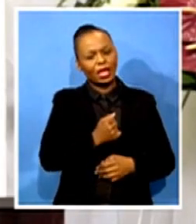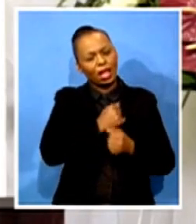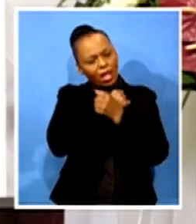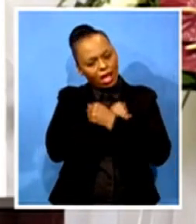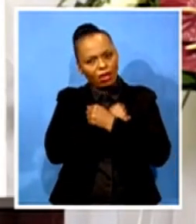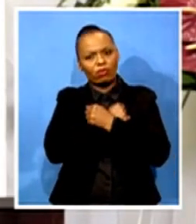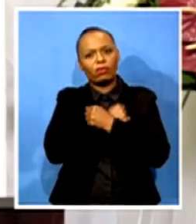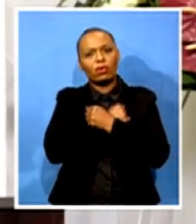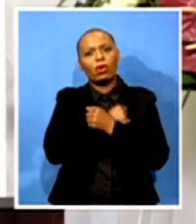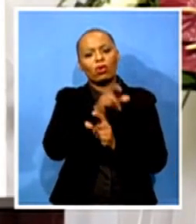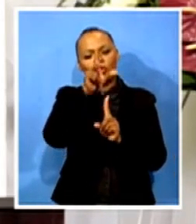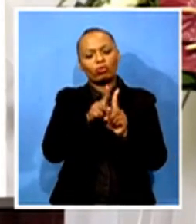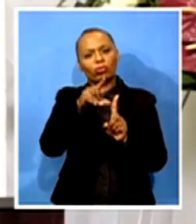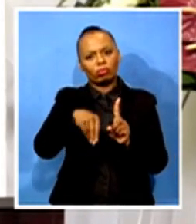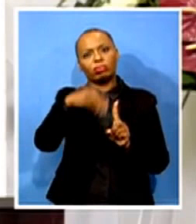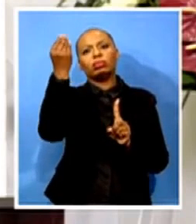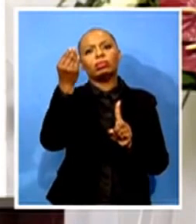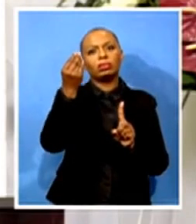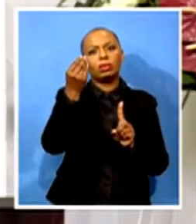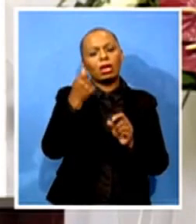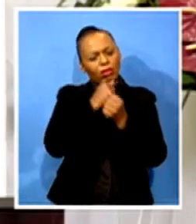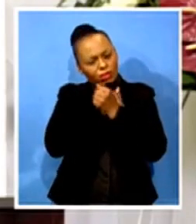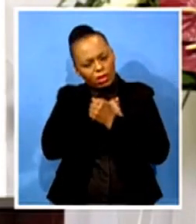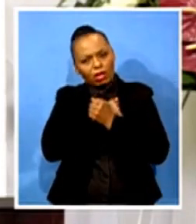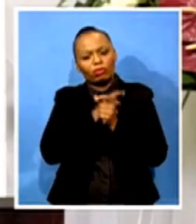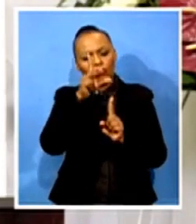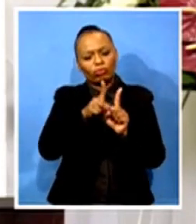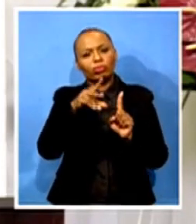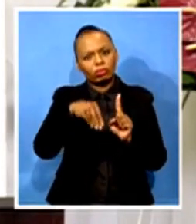Umthande umuntu omdala, love an old person.